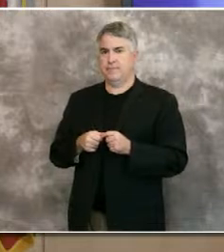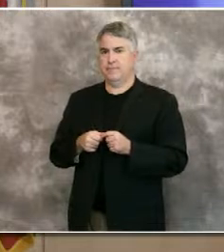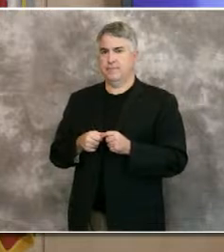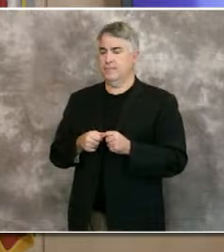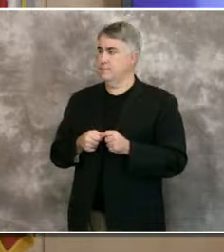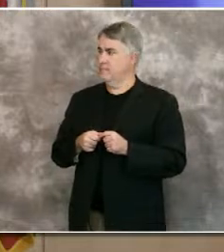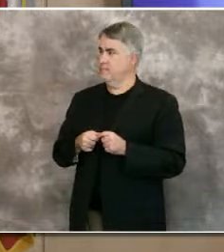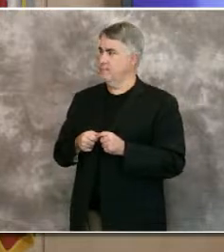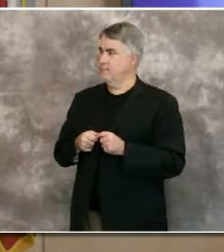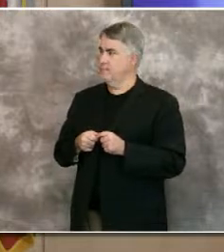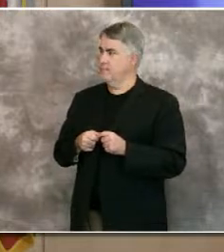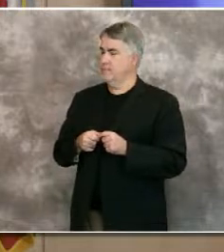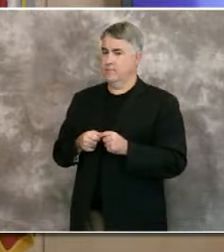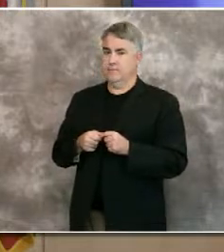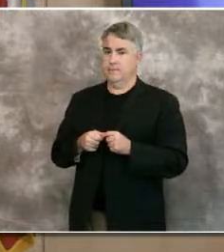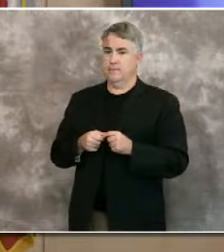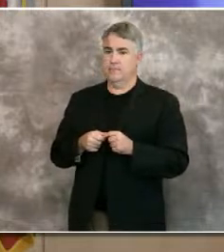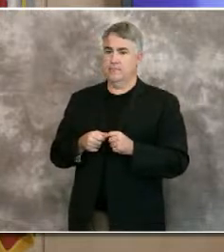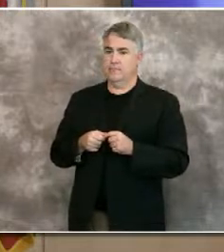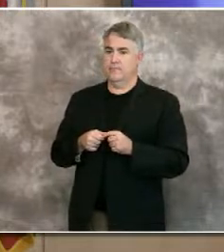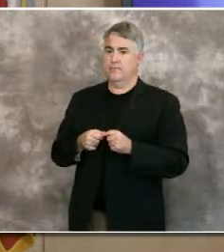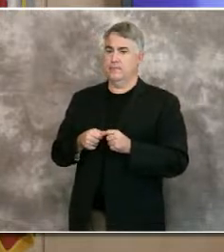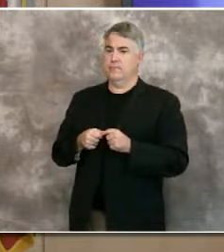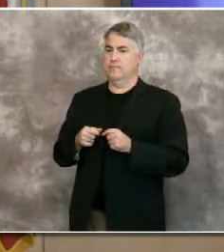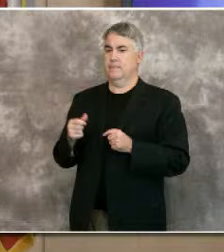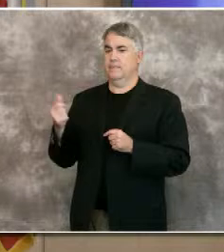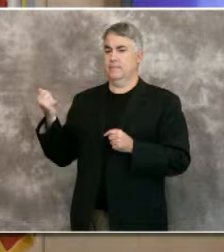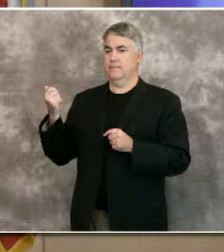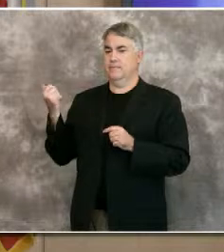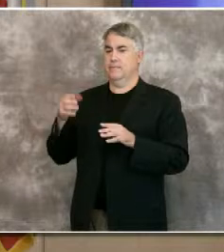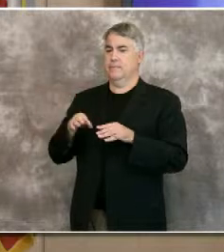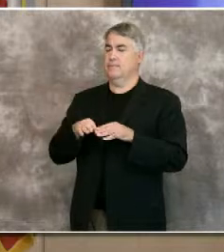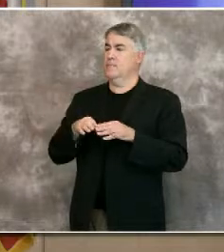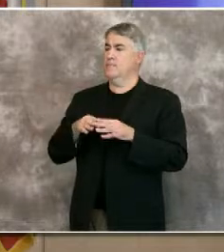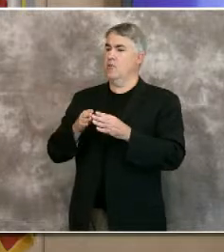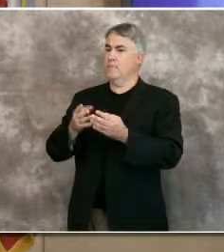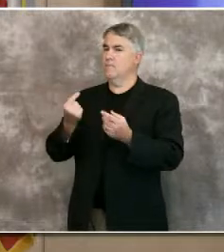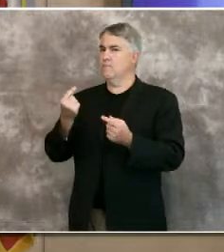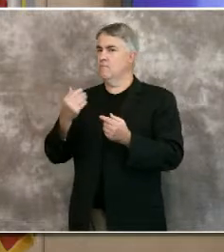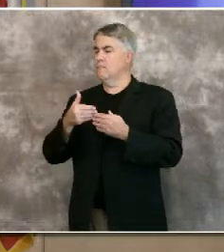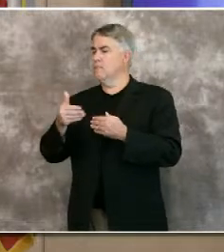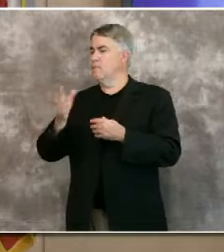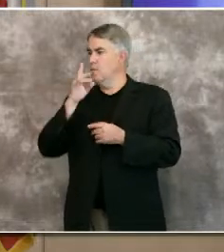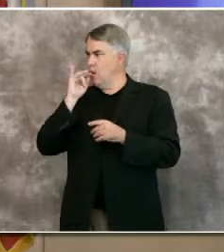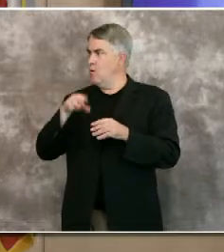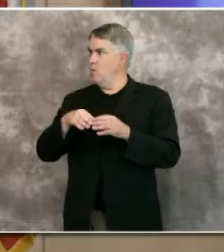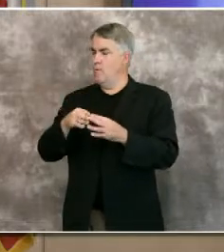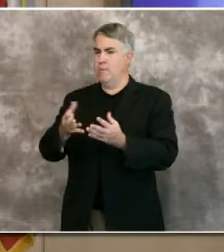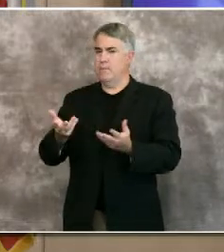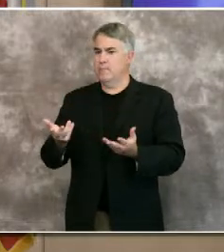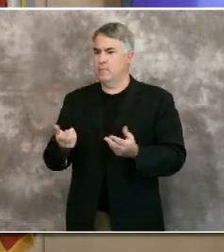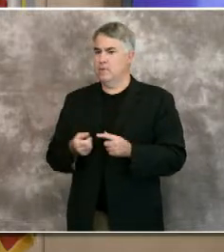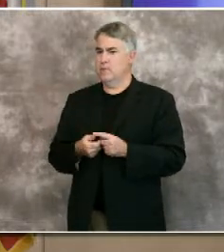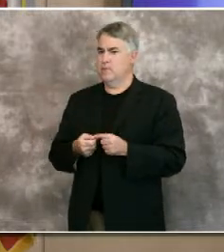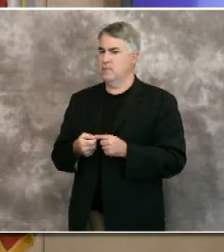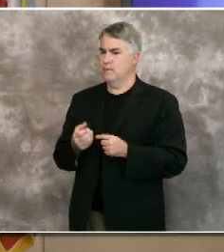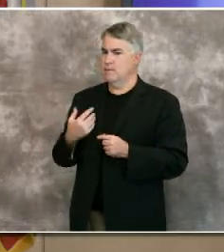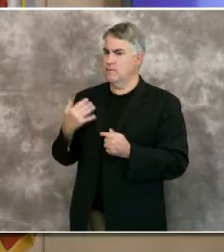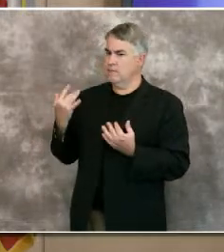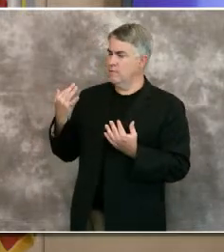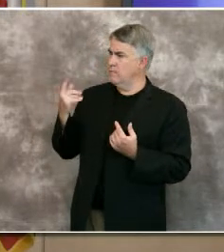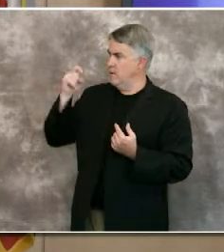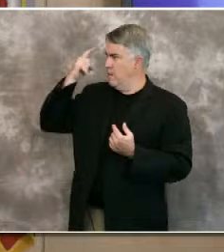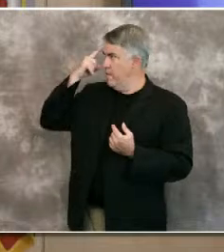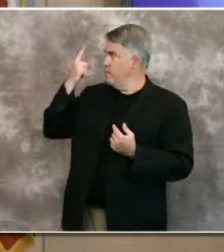guidance for future reopenings. I do know that the theme parks are anxiously awaiting the governor's statement on